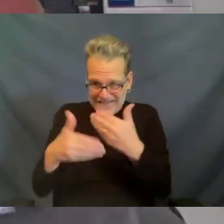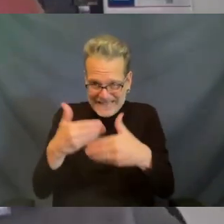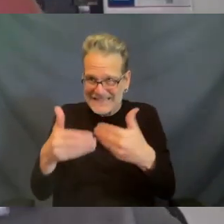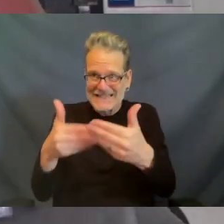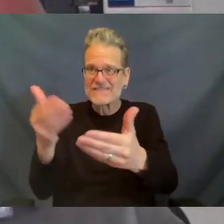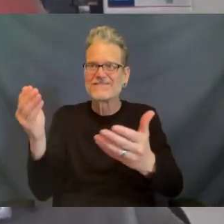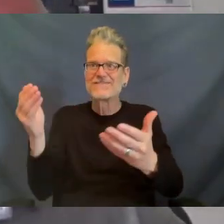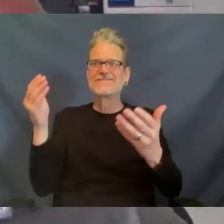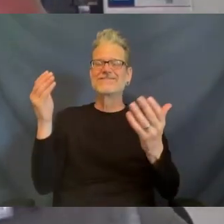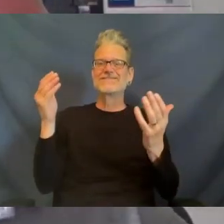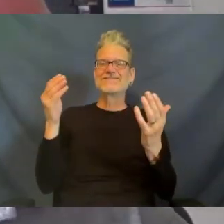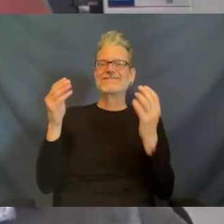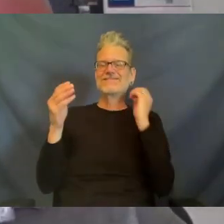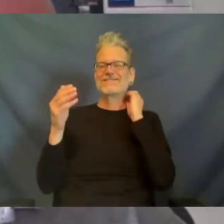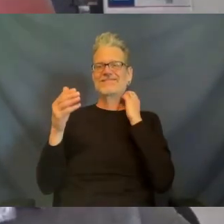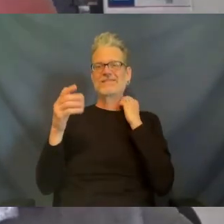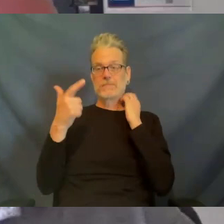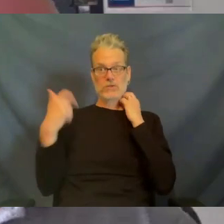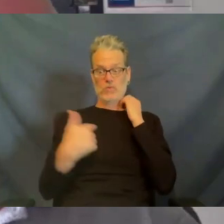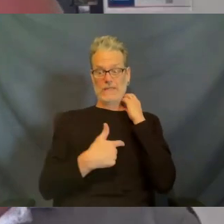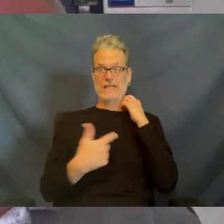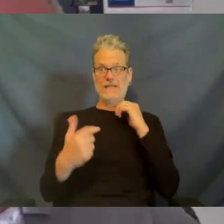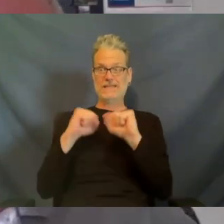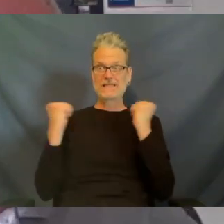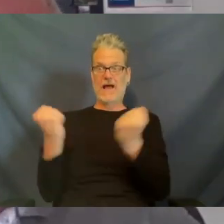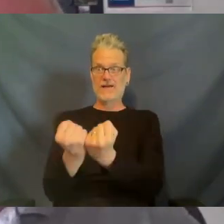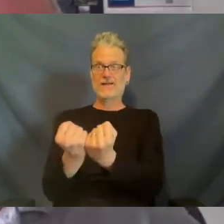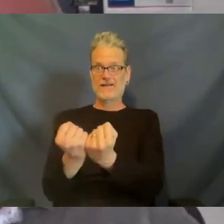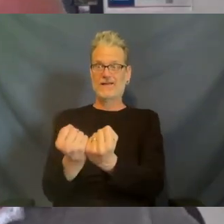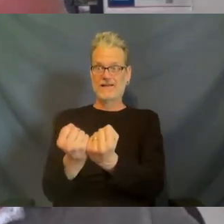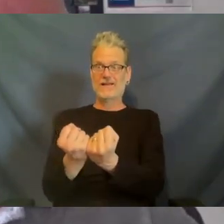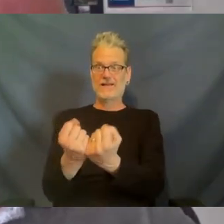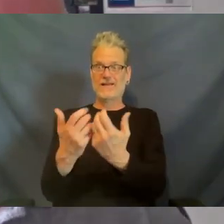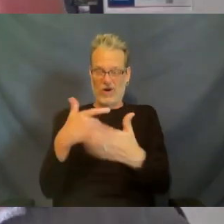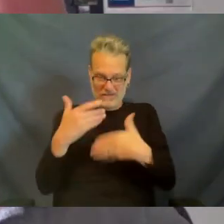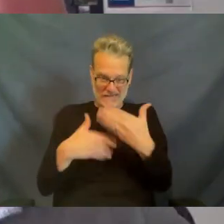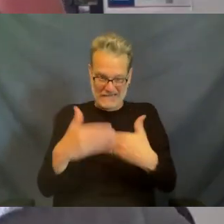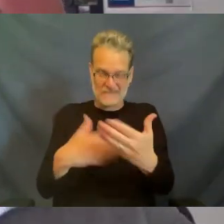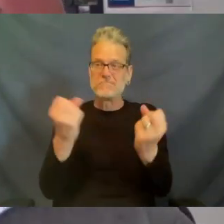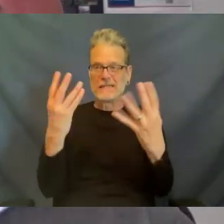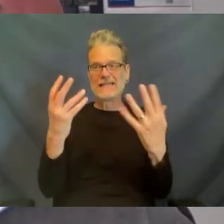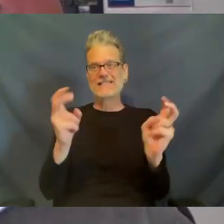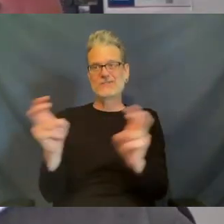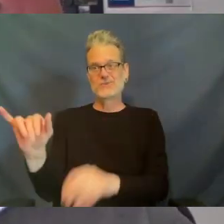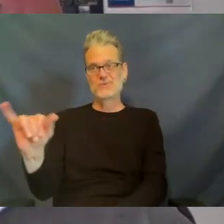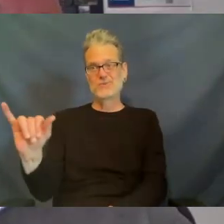best way to do that, because we as society are muddling through a lot of these issues. And so